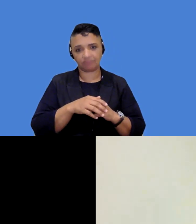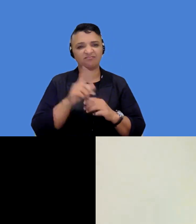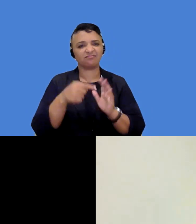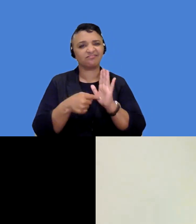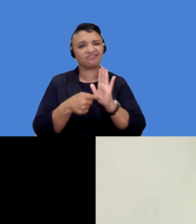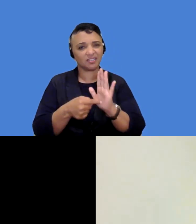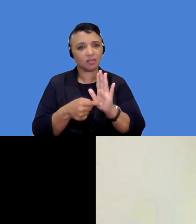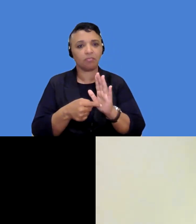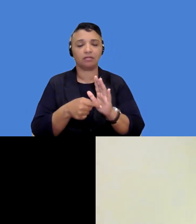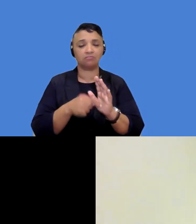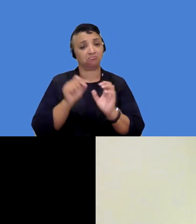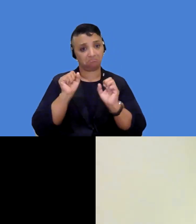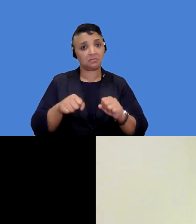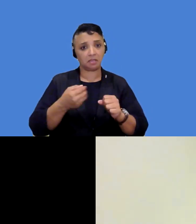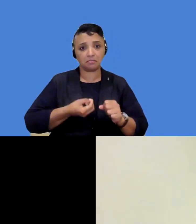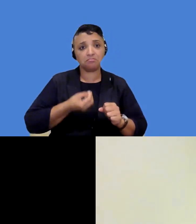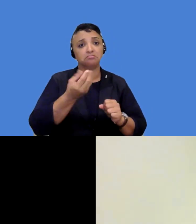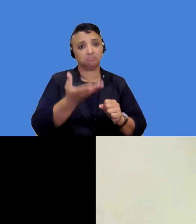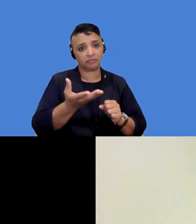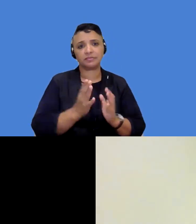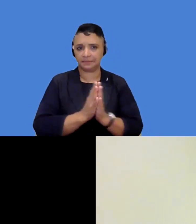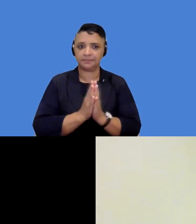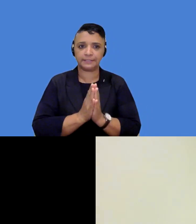examples, please do